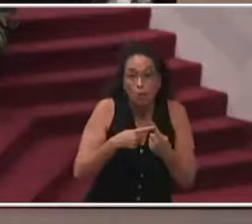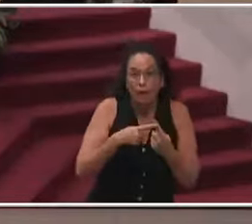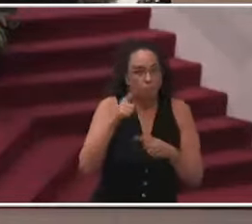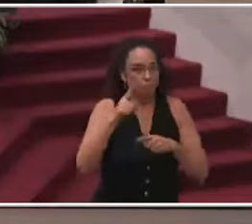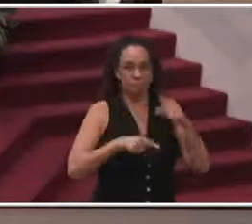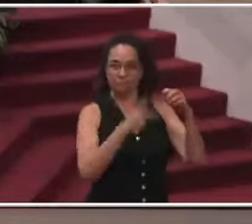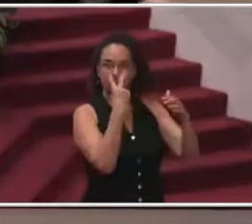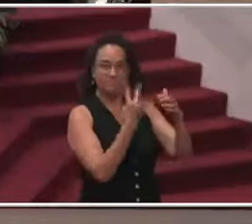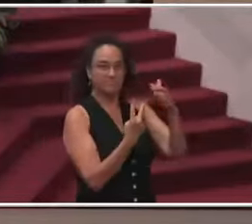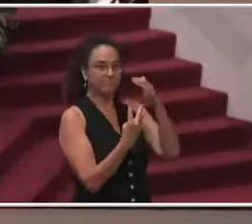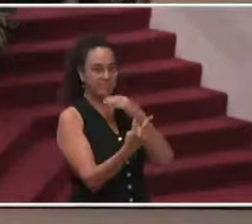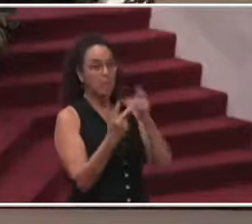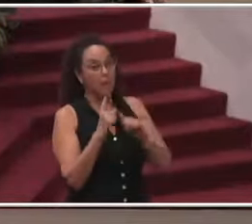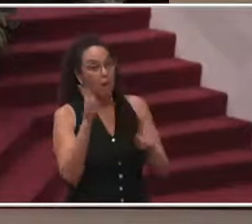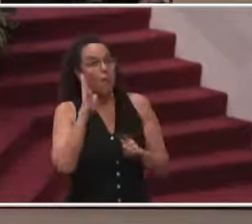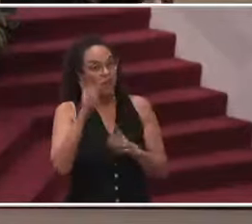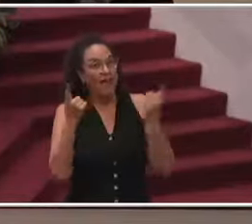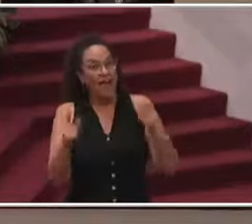time. On